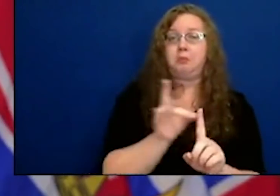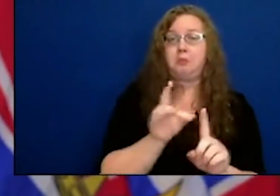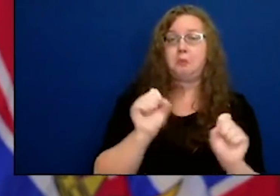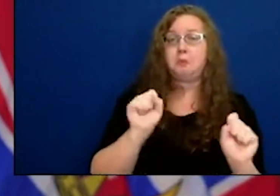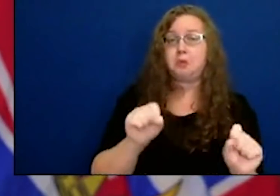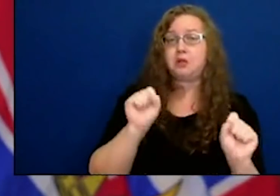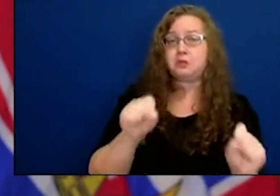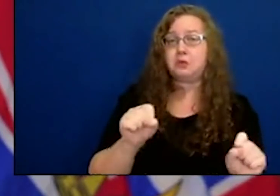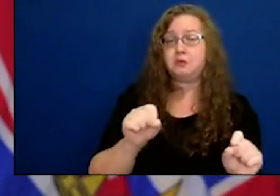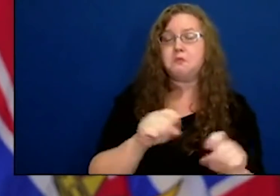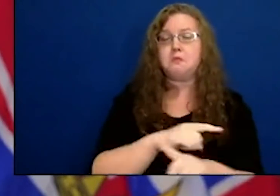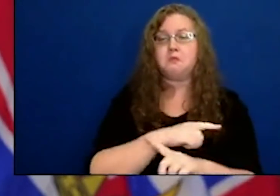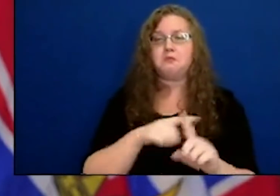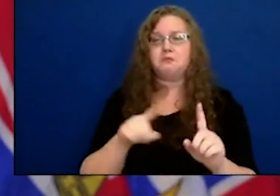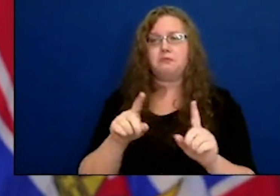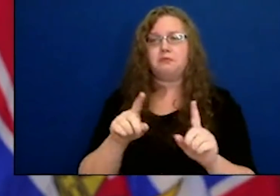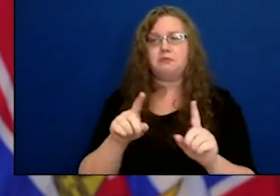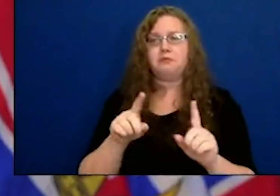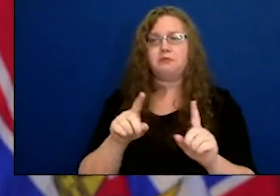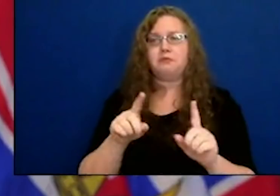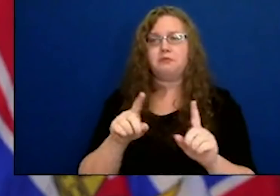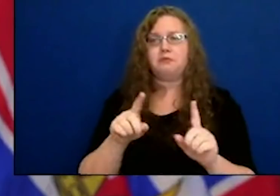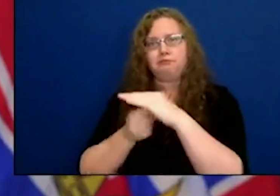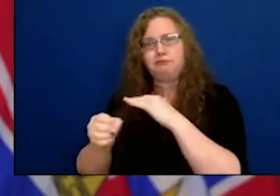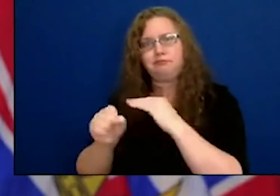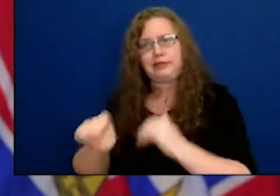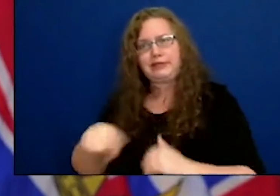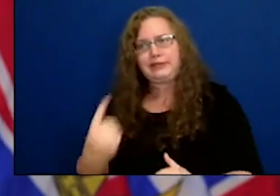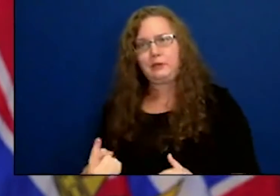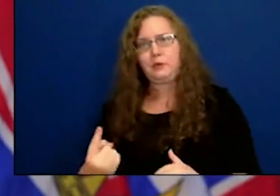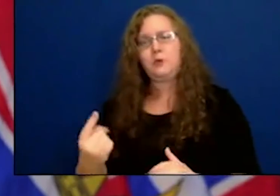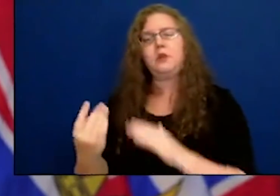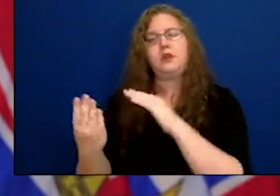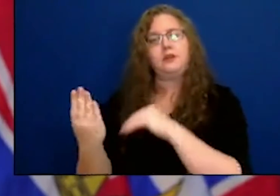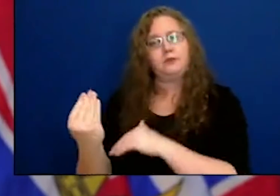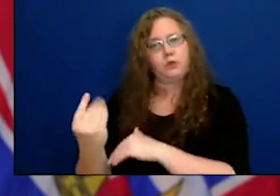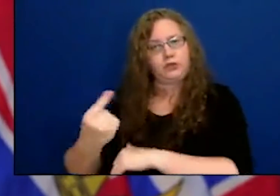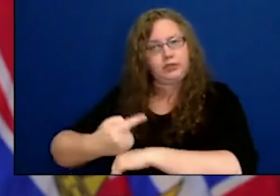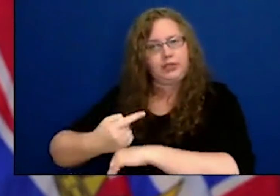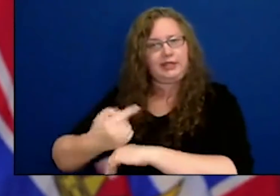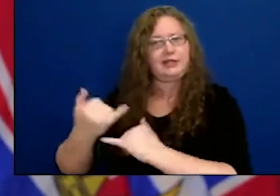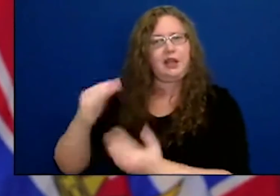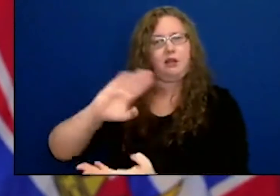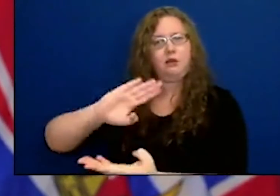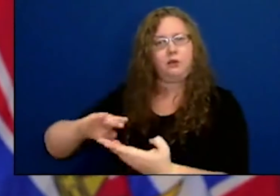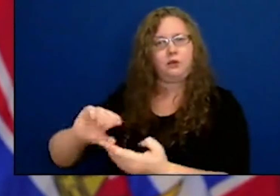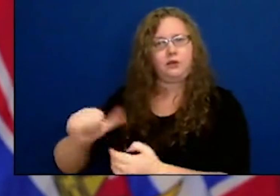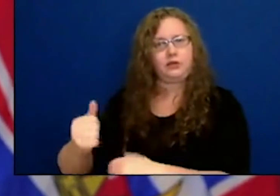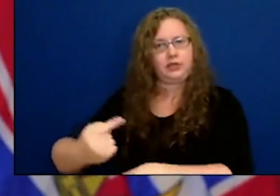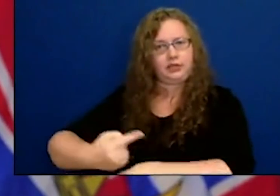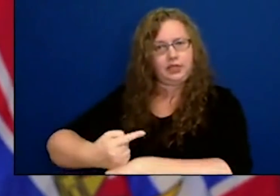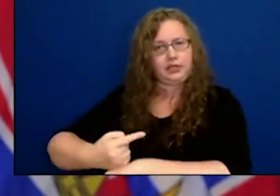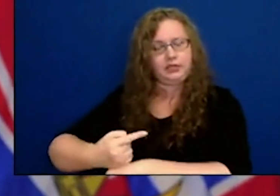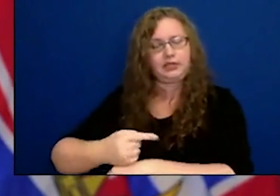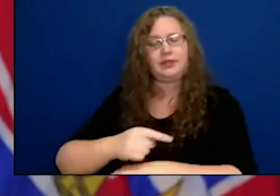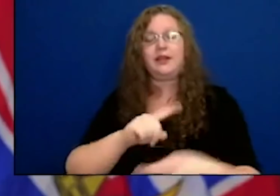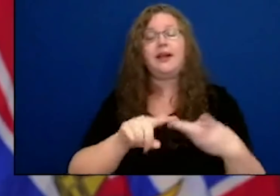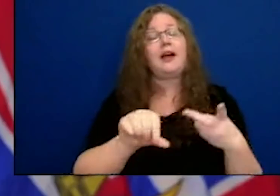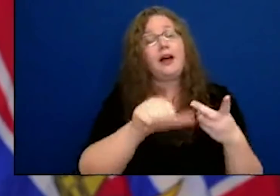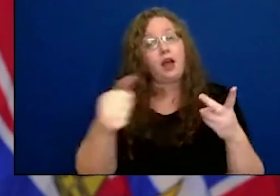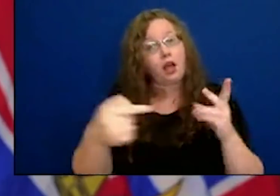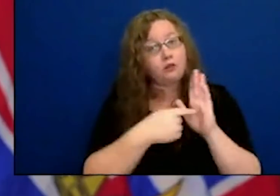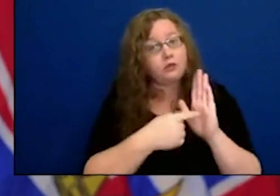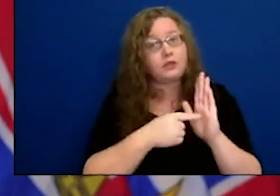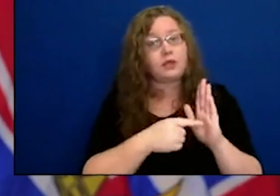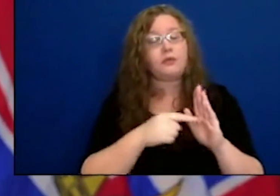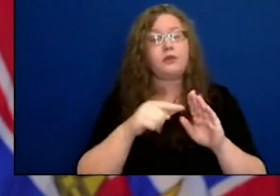or 7 with a negative result. We've also heard early data shows the Calgary International Arrivals Pilot Project has a positivity rate that's